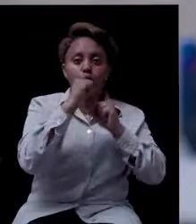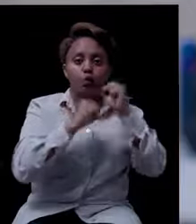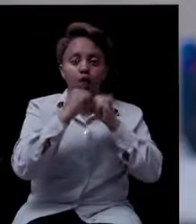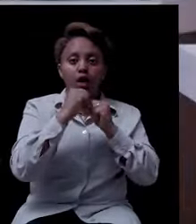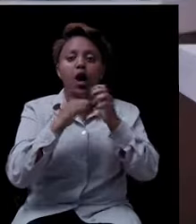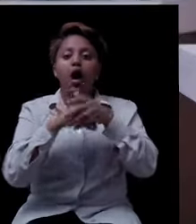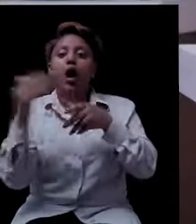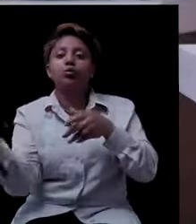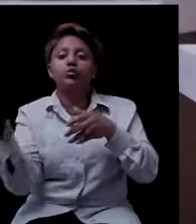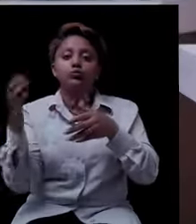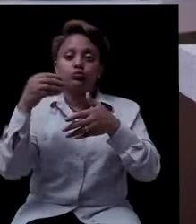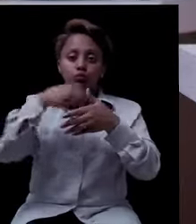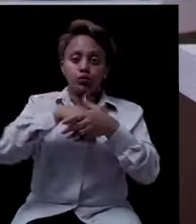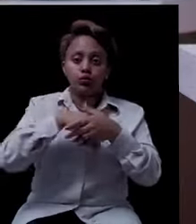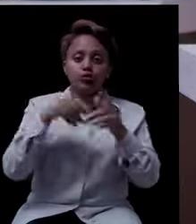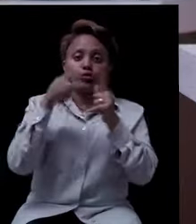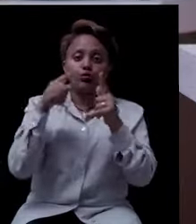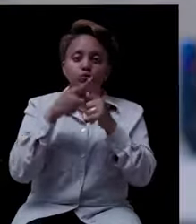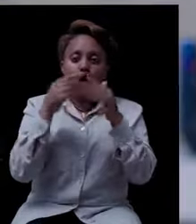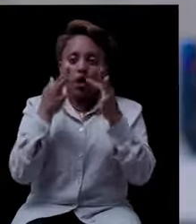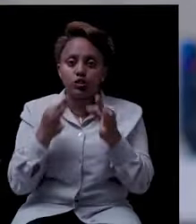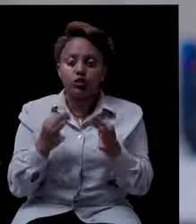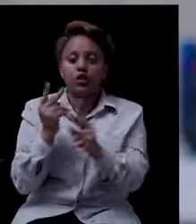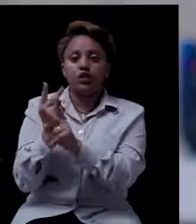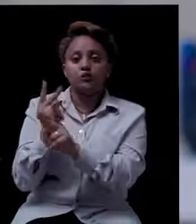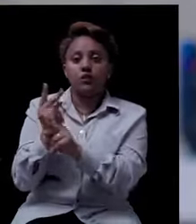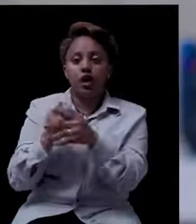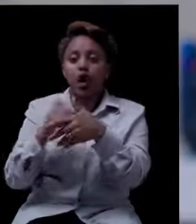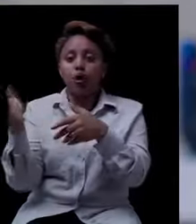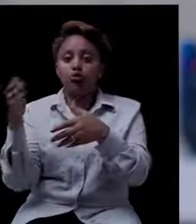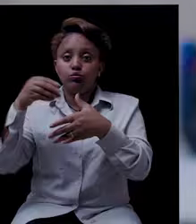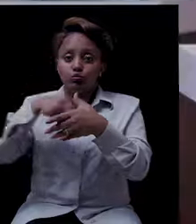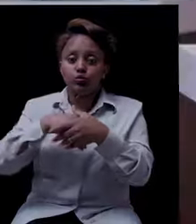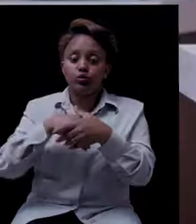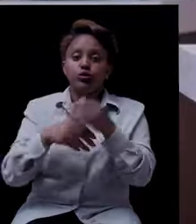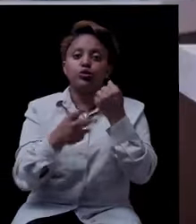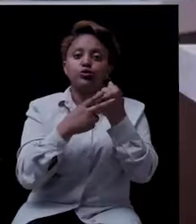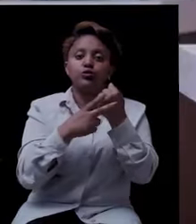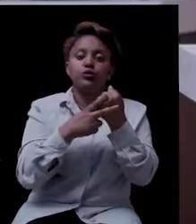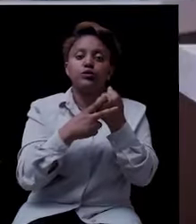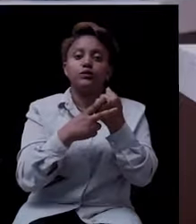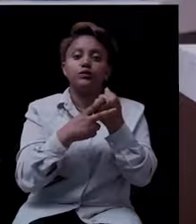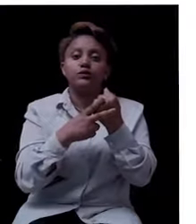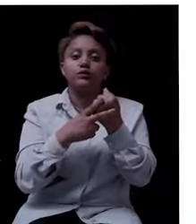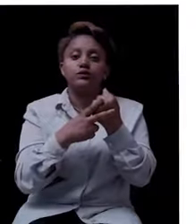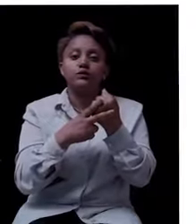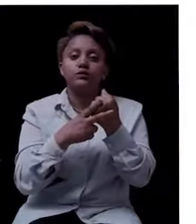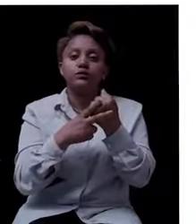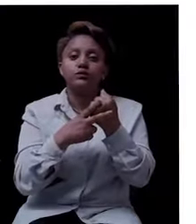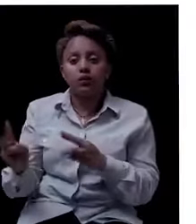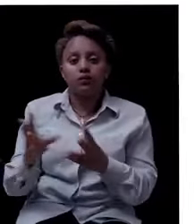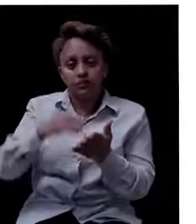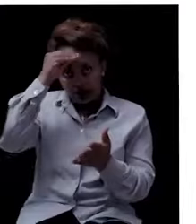the digital to analog converter to the actual expected output stored in it and stores the approved output.